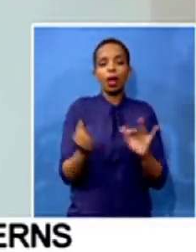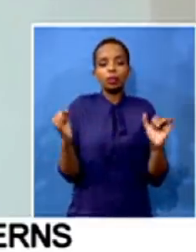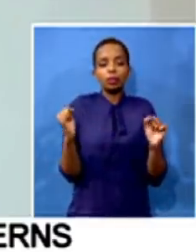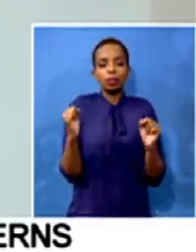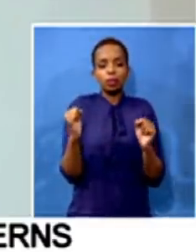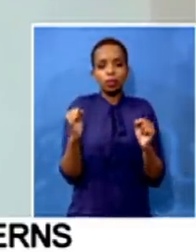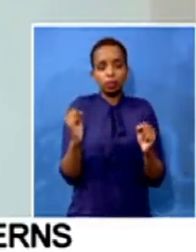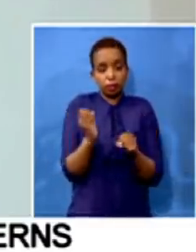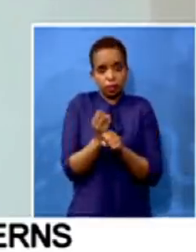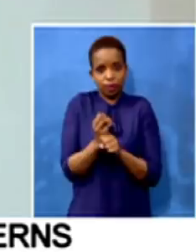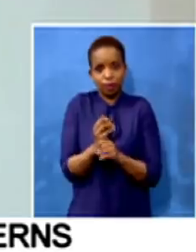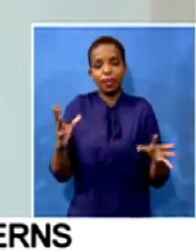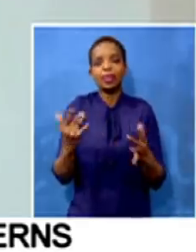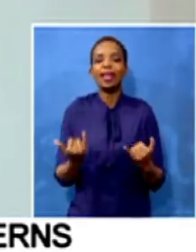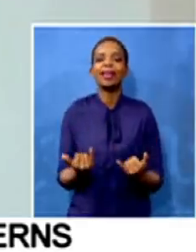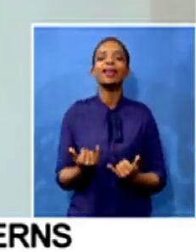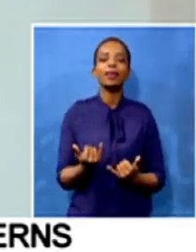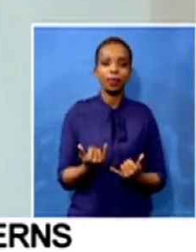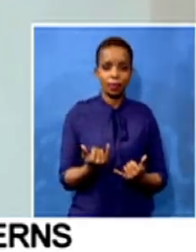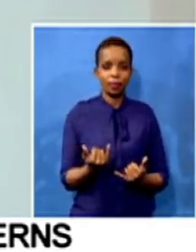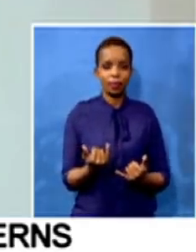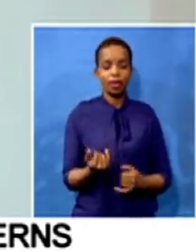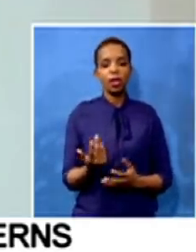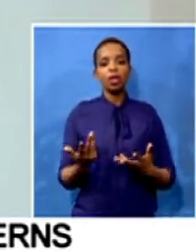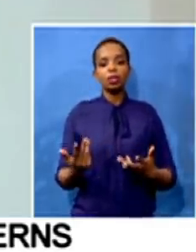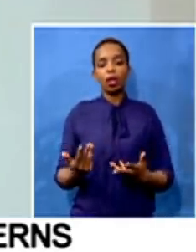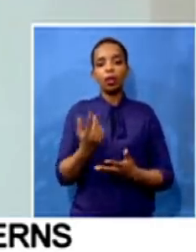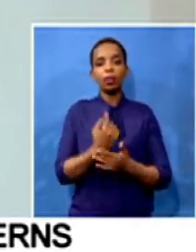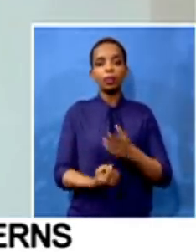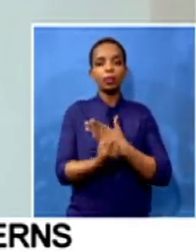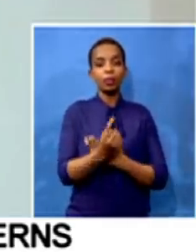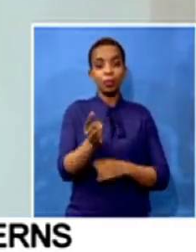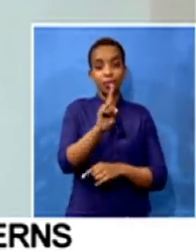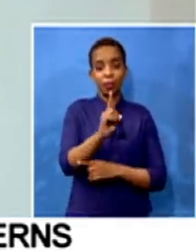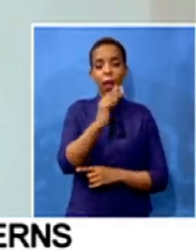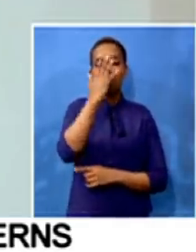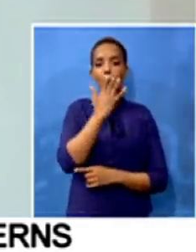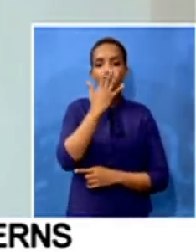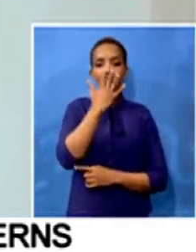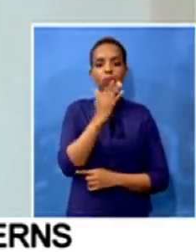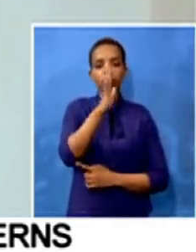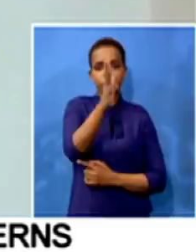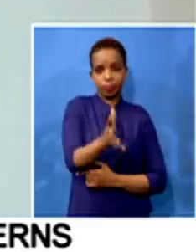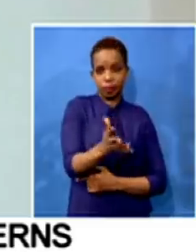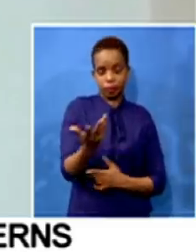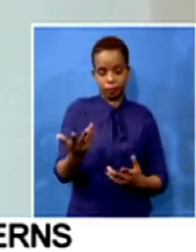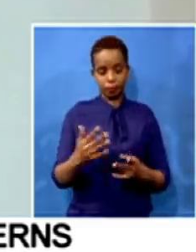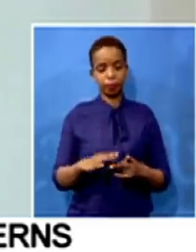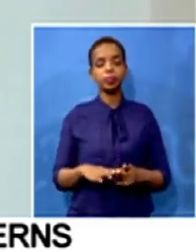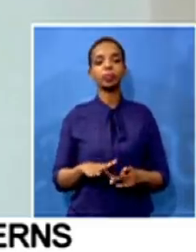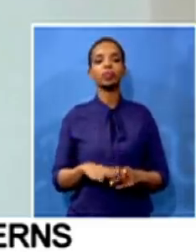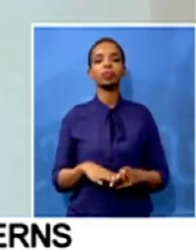winter is only starting now. And we're going to have a flu coming in. And we also know, looking at